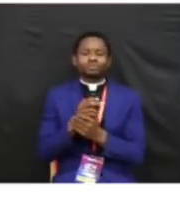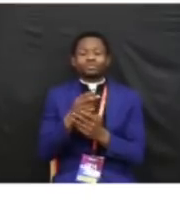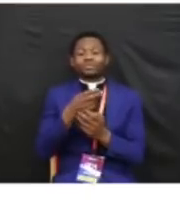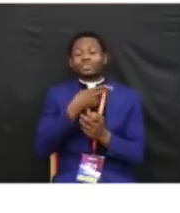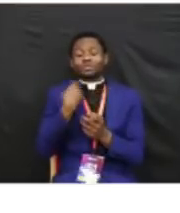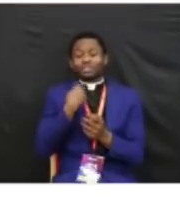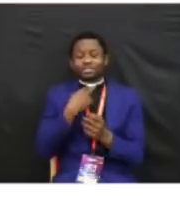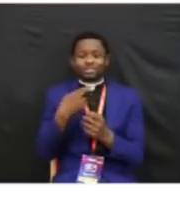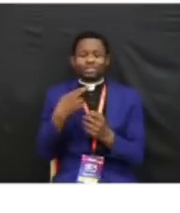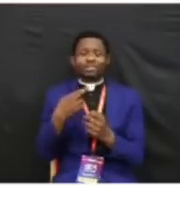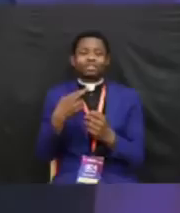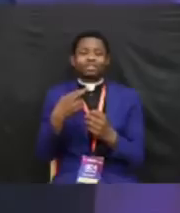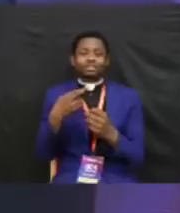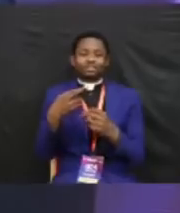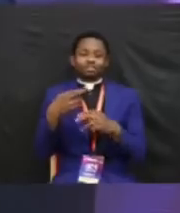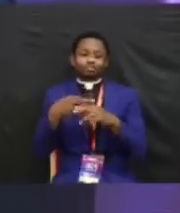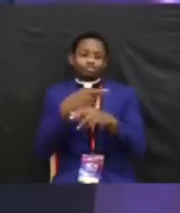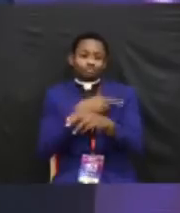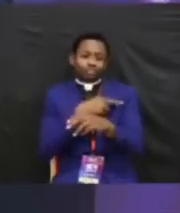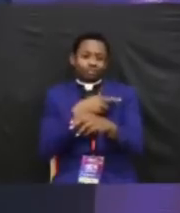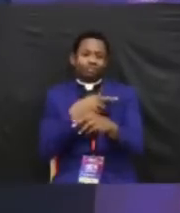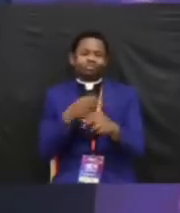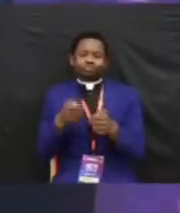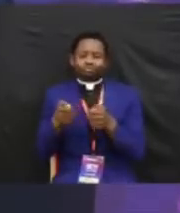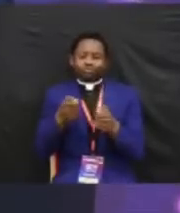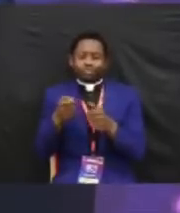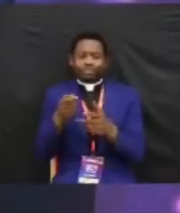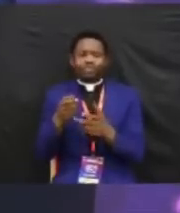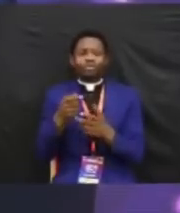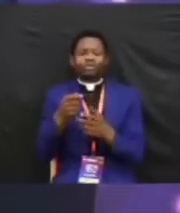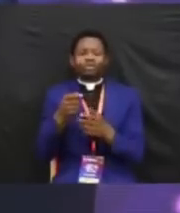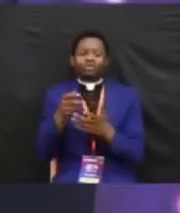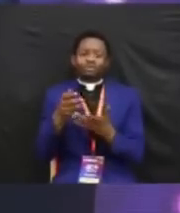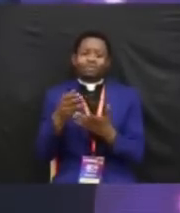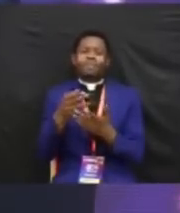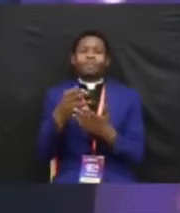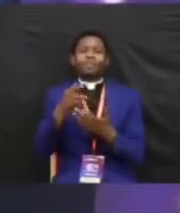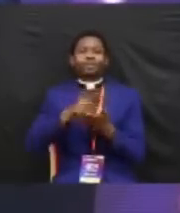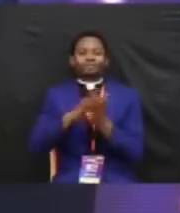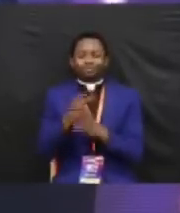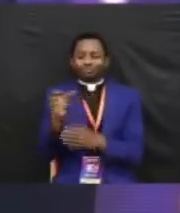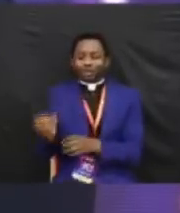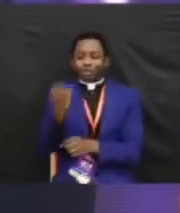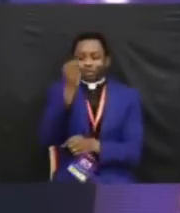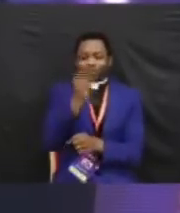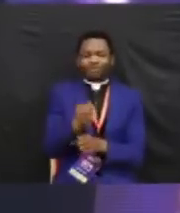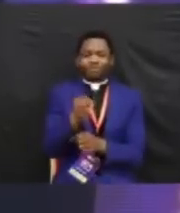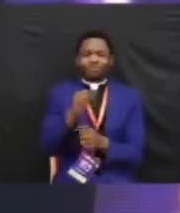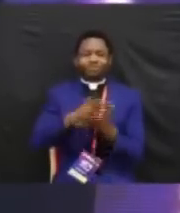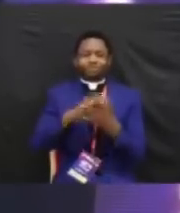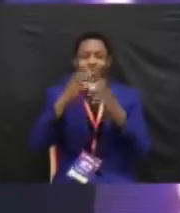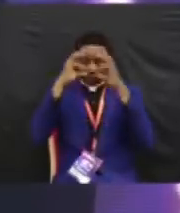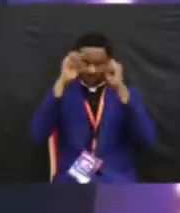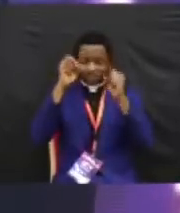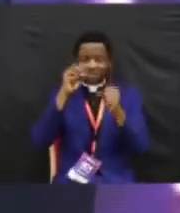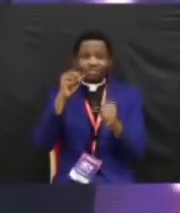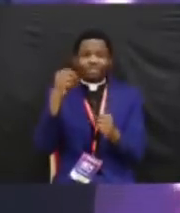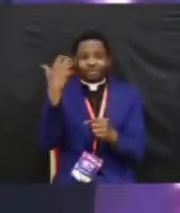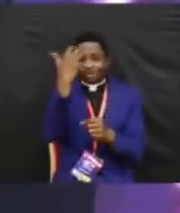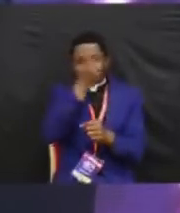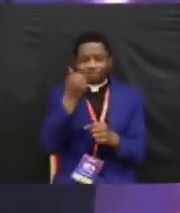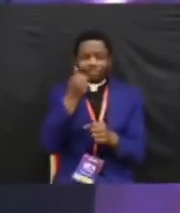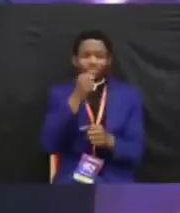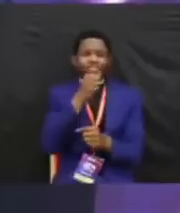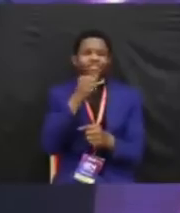Peter Winnie, the coordinator for the ministry to the deaf, has been appointed the president of the African